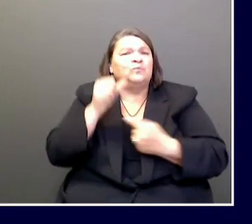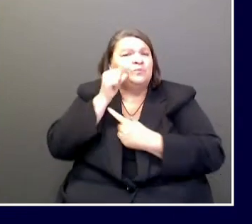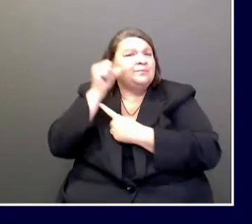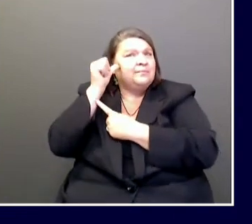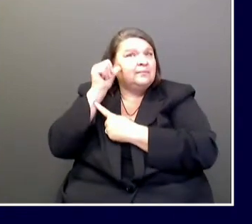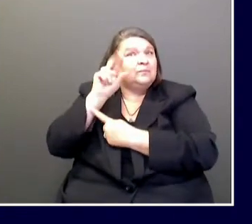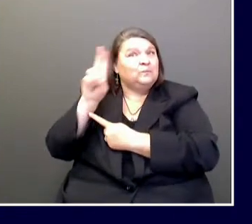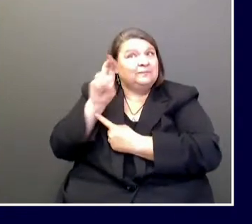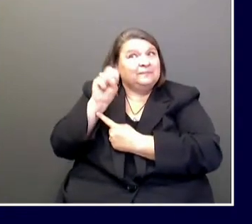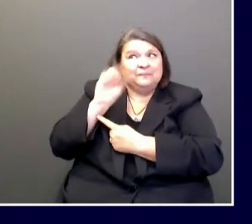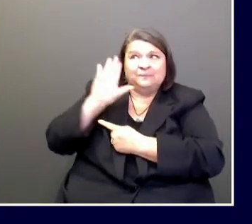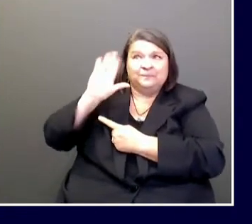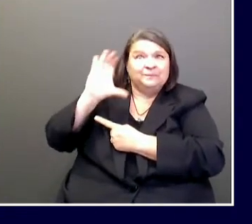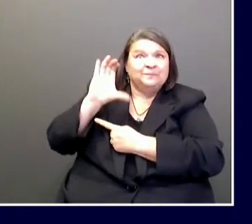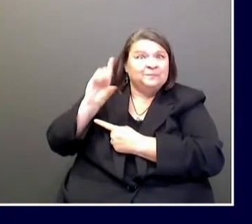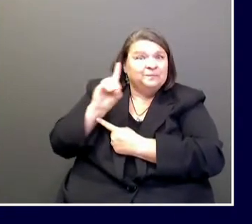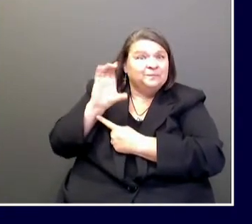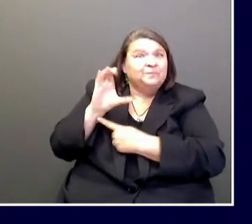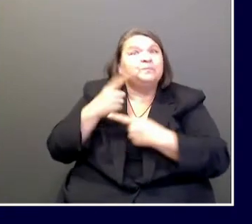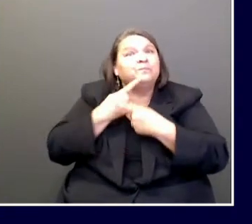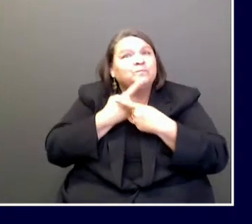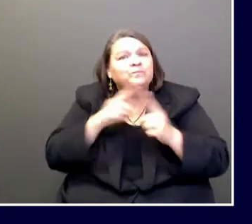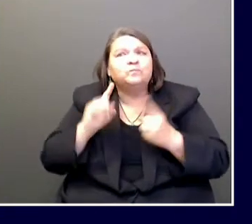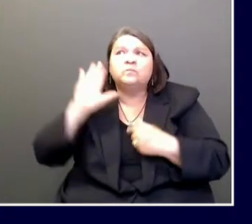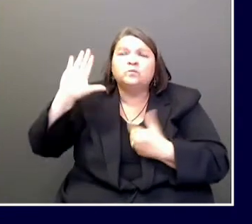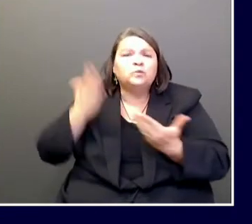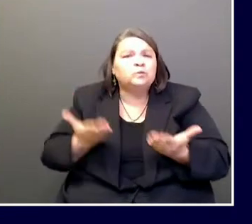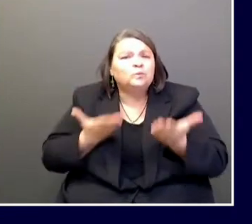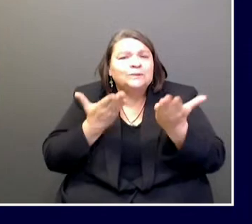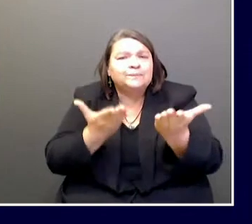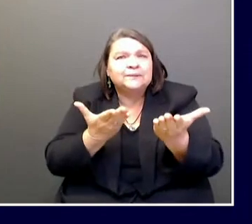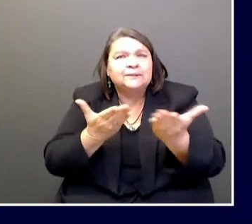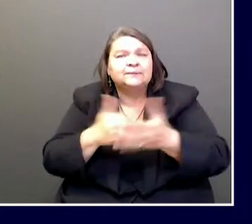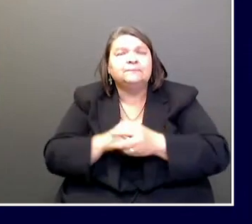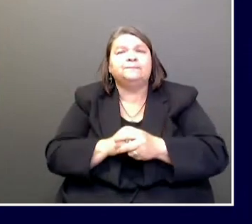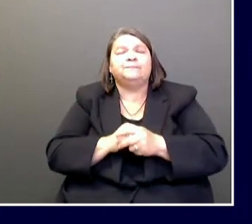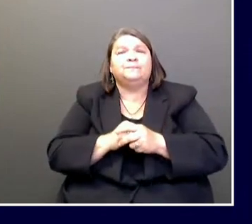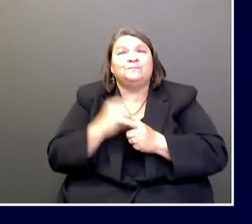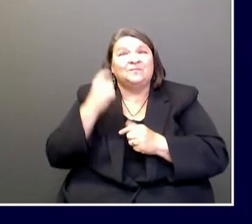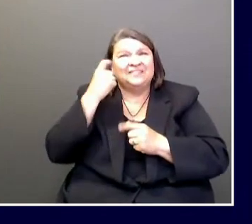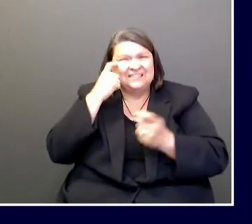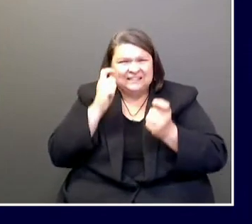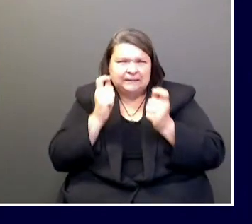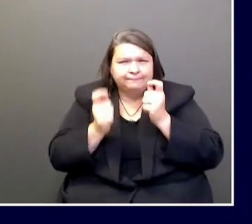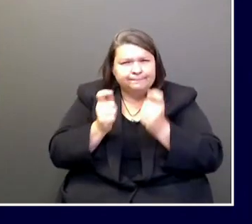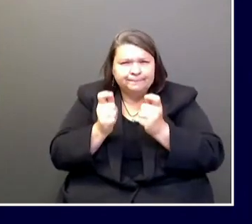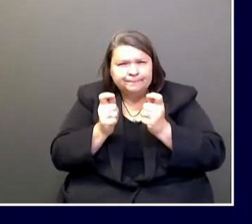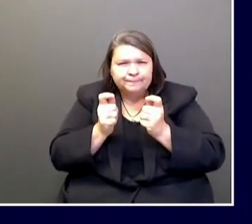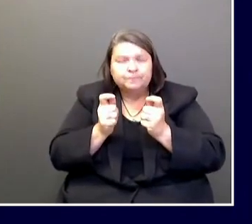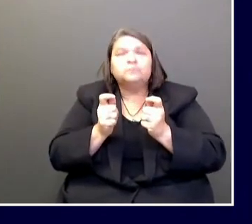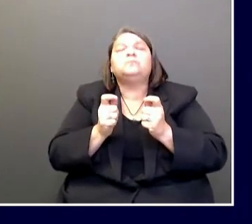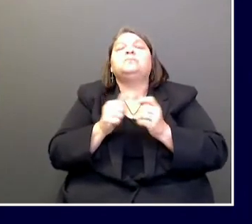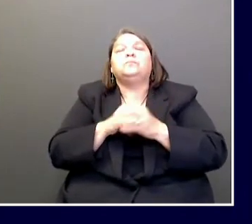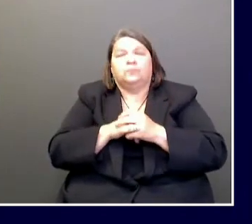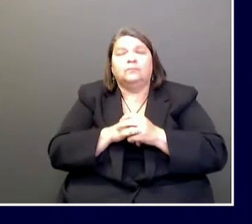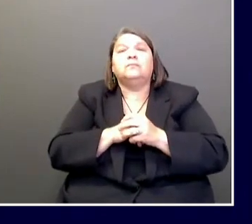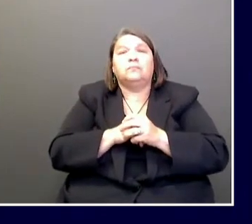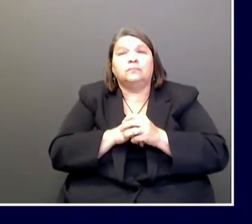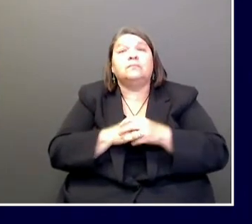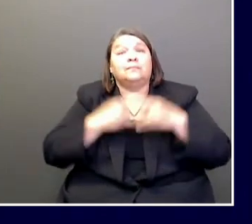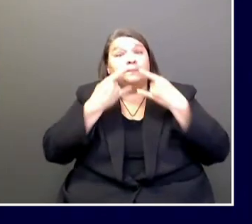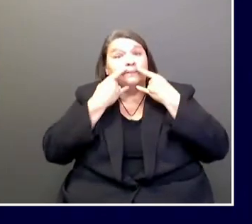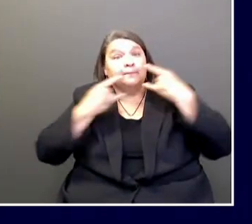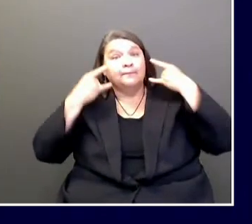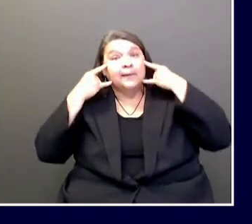US CDC, which were updated to discuss when and where individuals should wear face